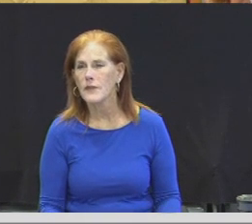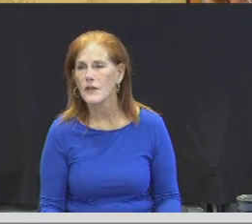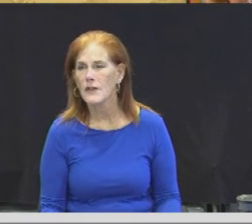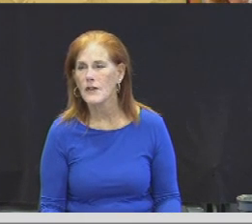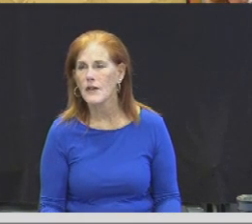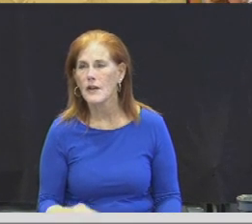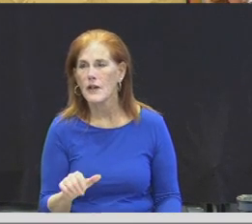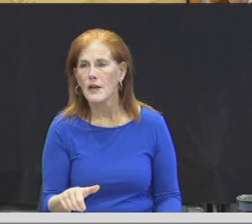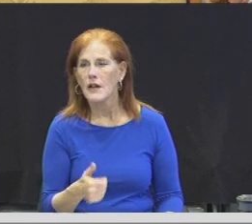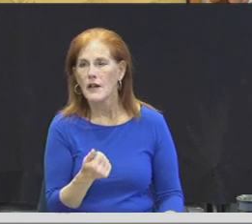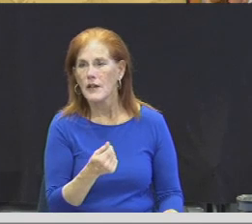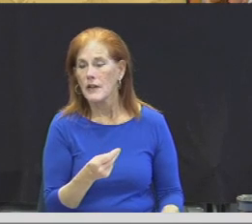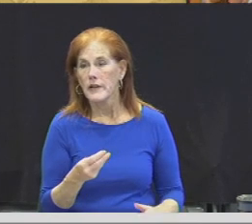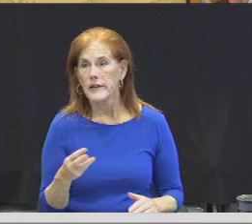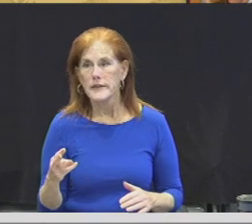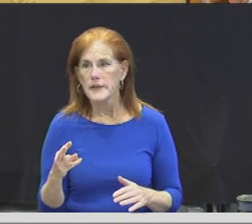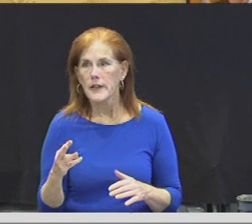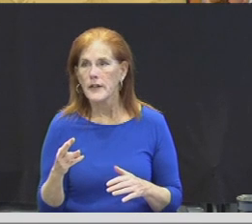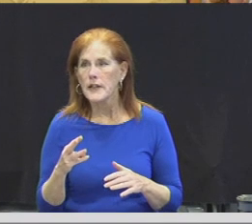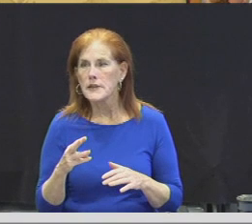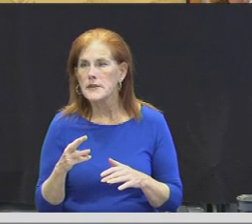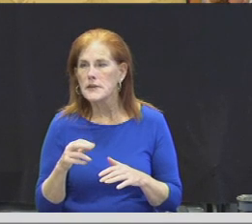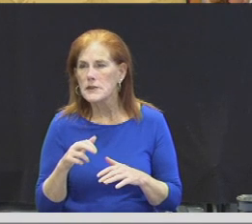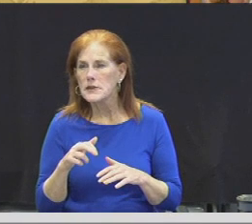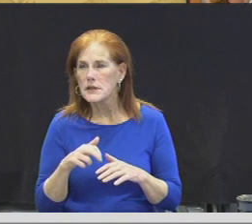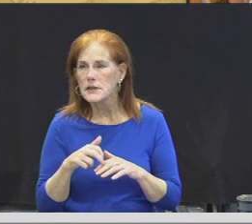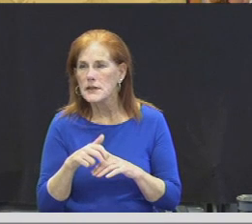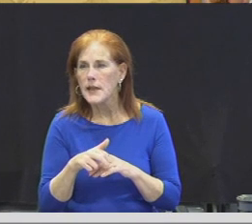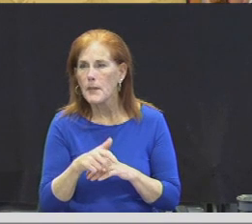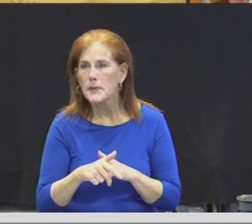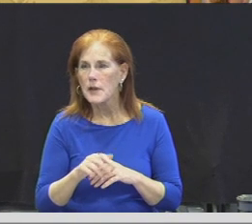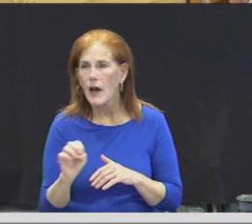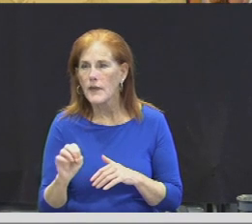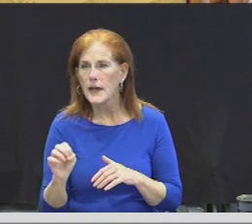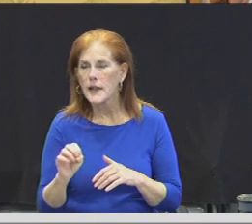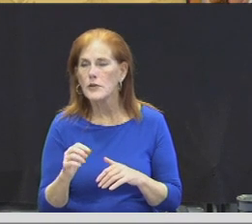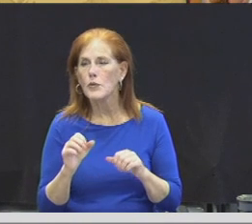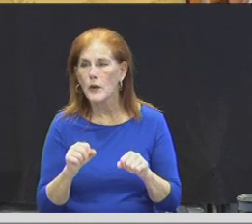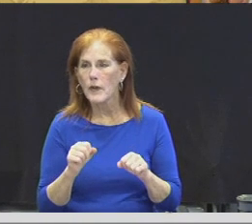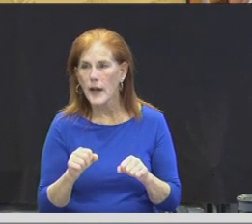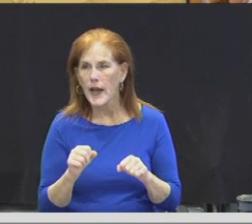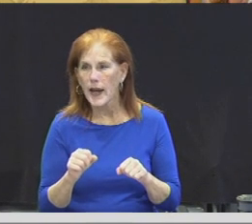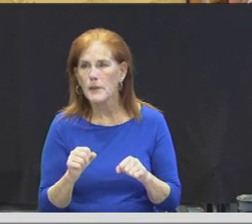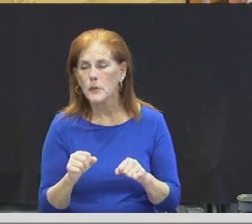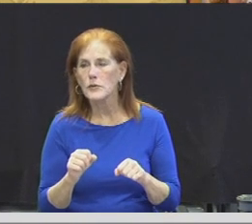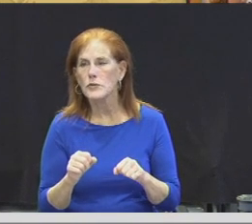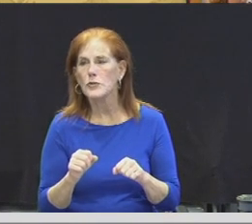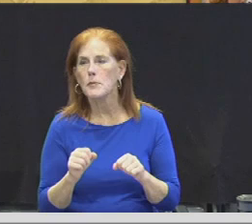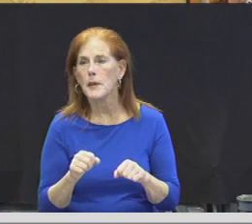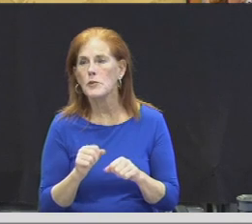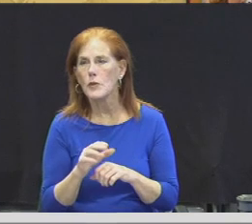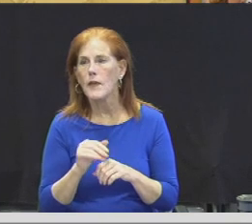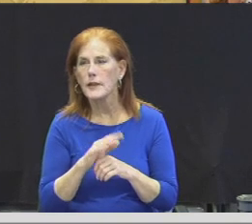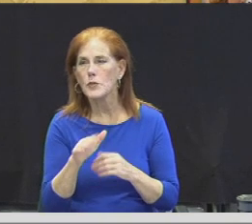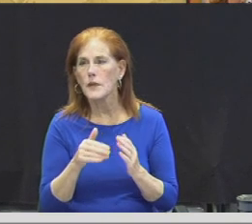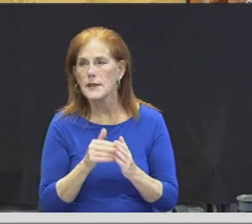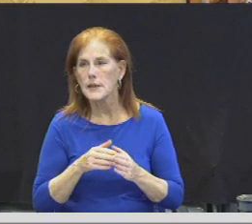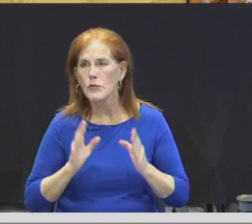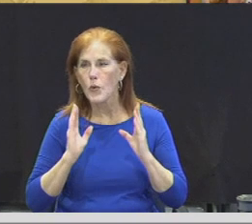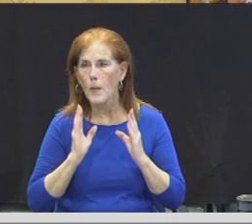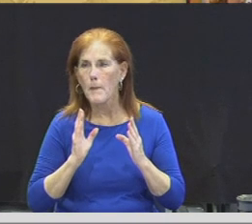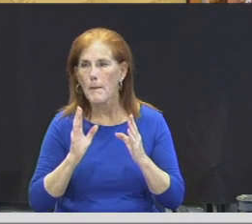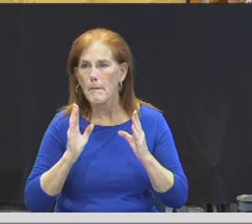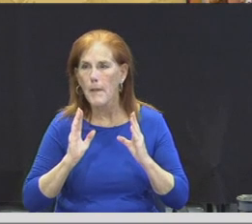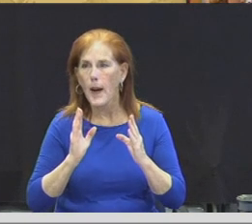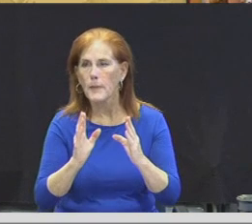There's another series of others, some steps and things here on the eastern end, but we managed to navigate that with this central promenade that leads all the way to the